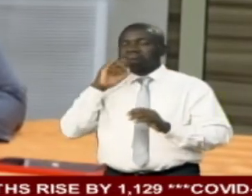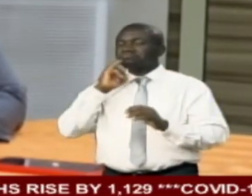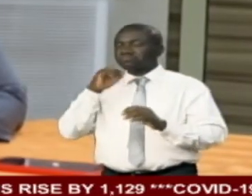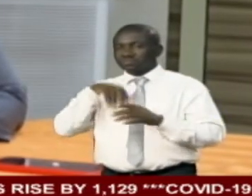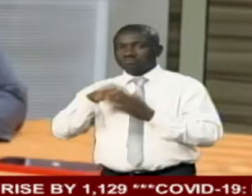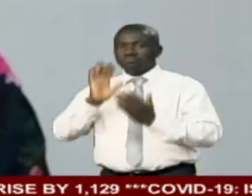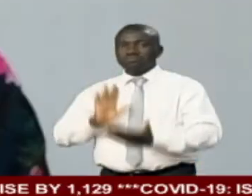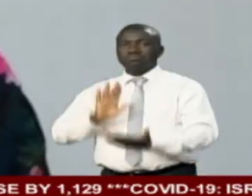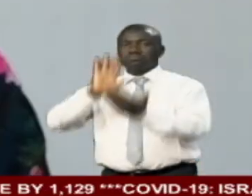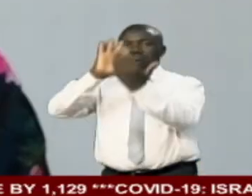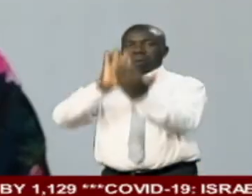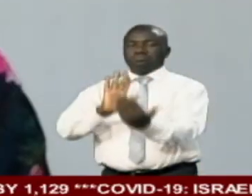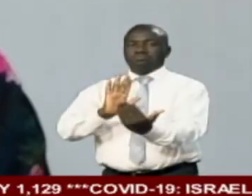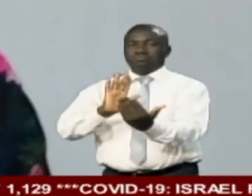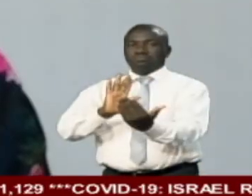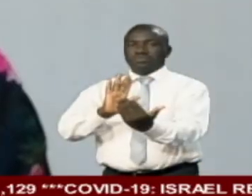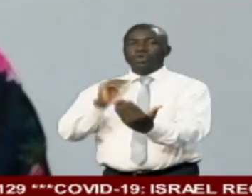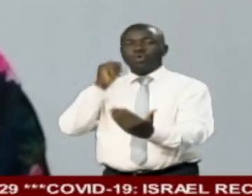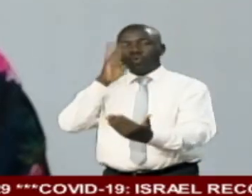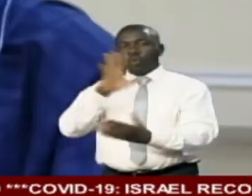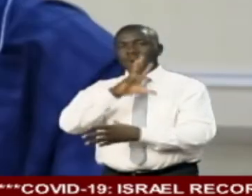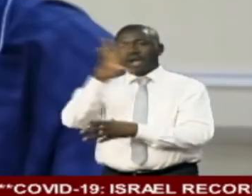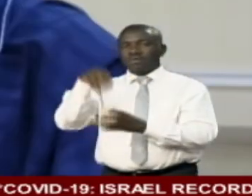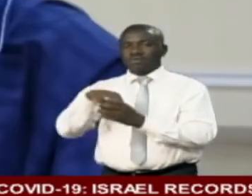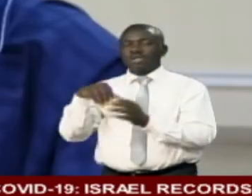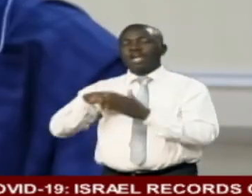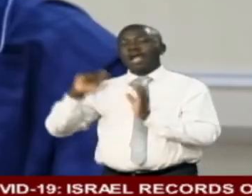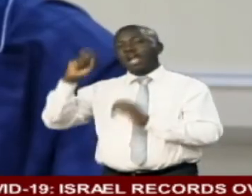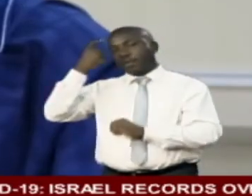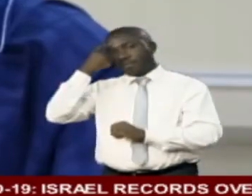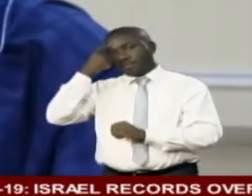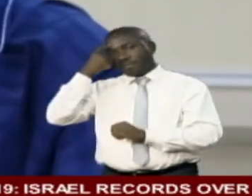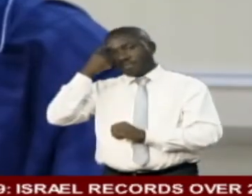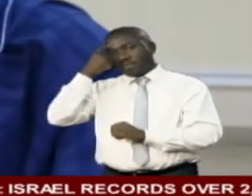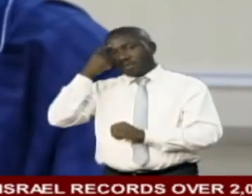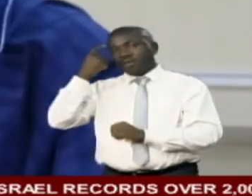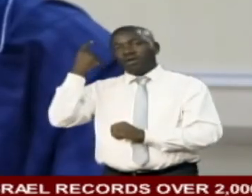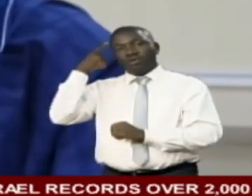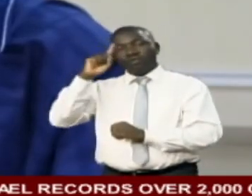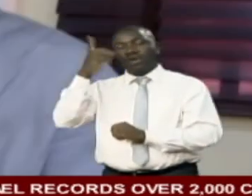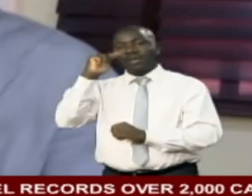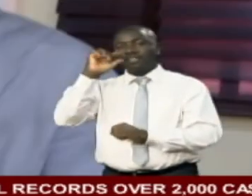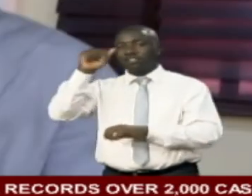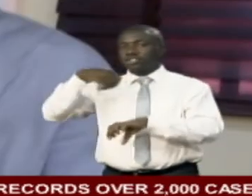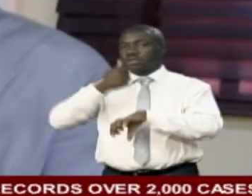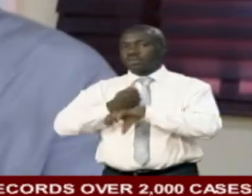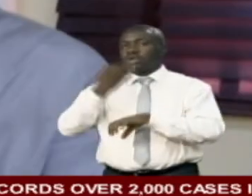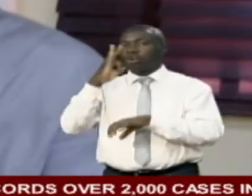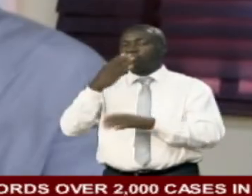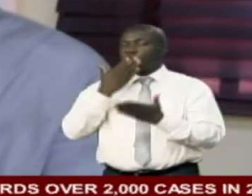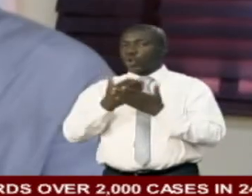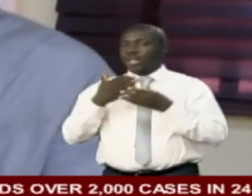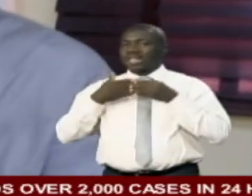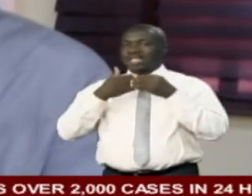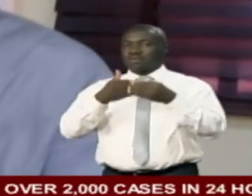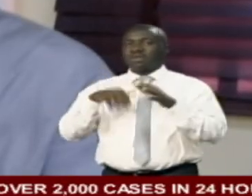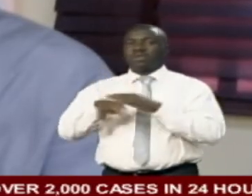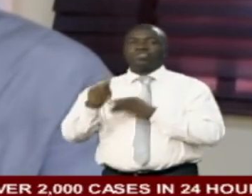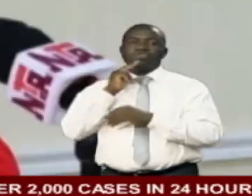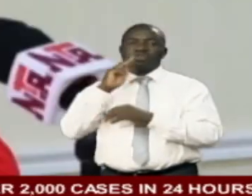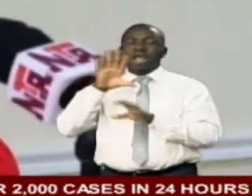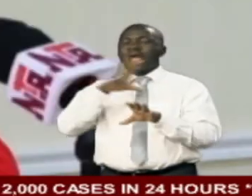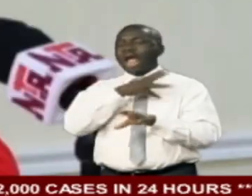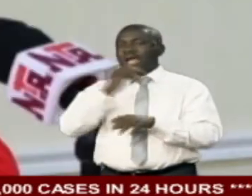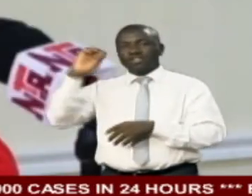of facilitating women engagement in governance for the enthronement of good leadership in Nigeria and